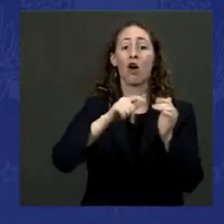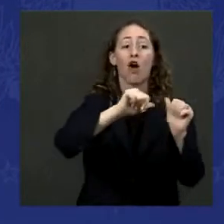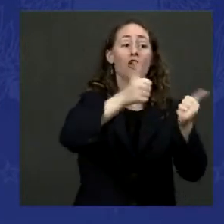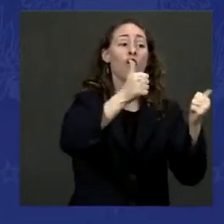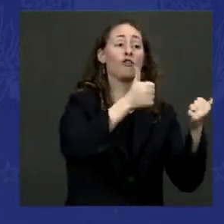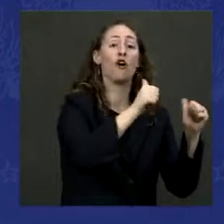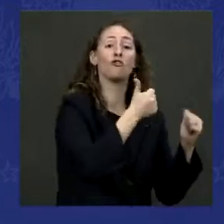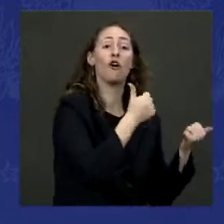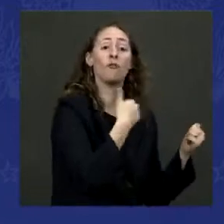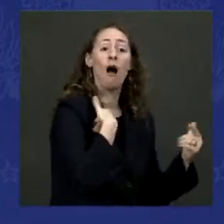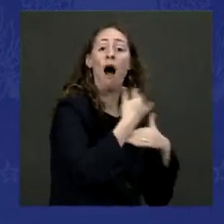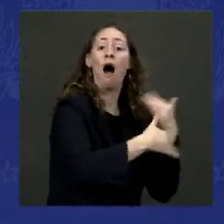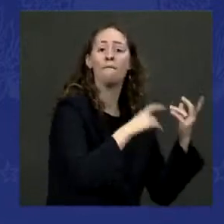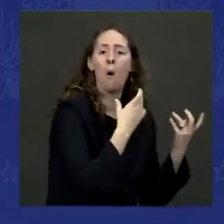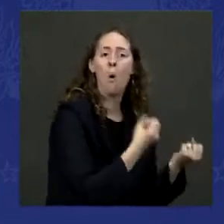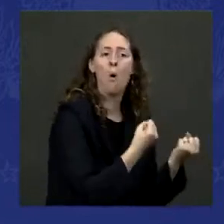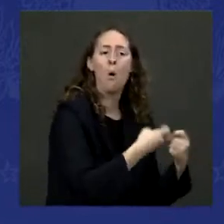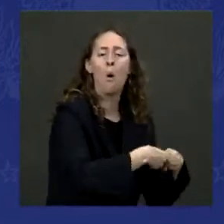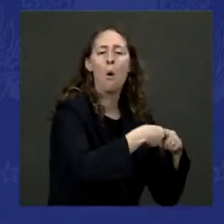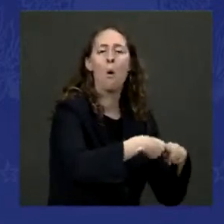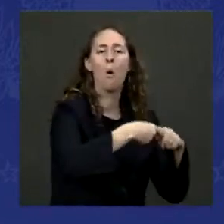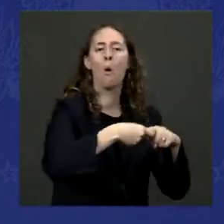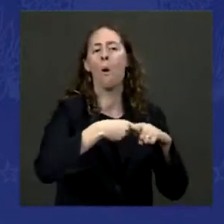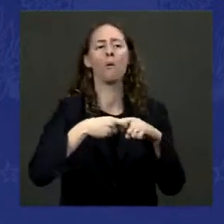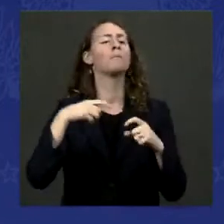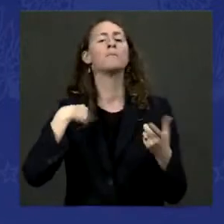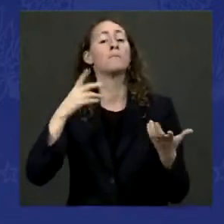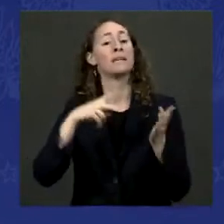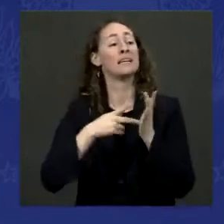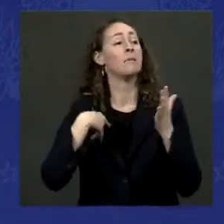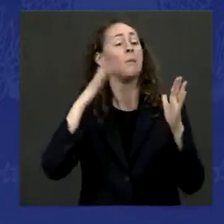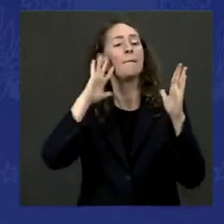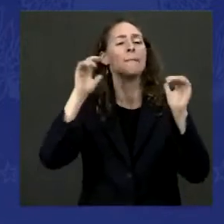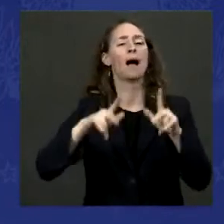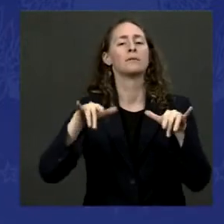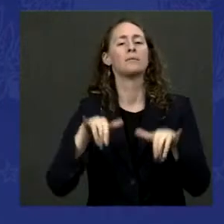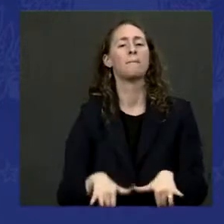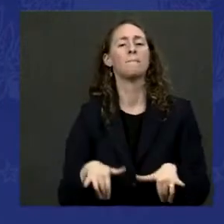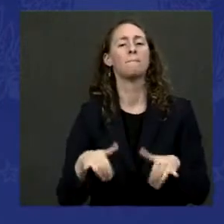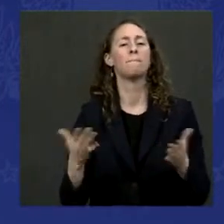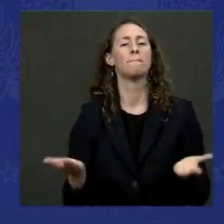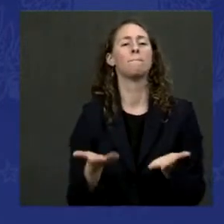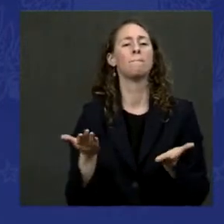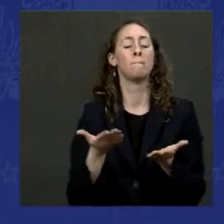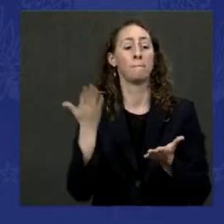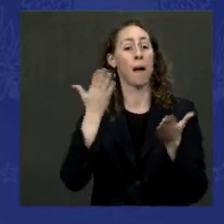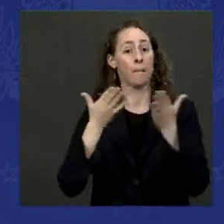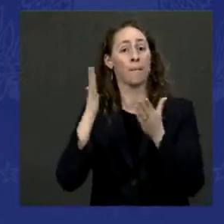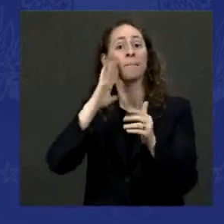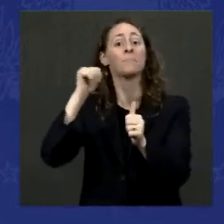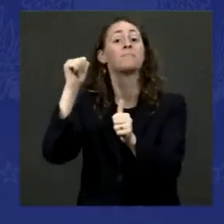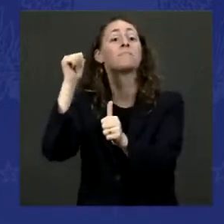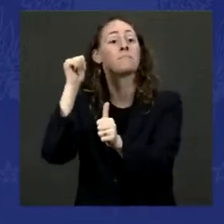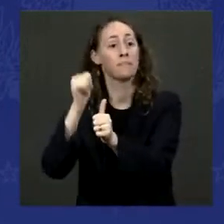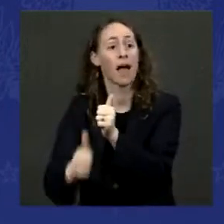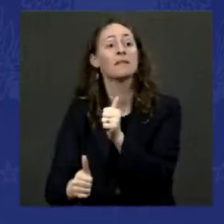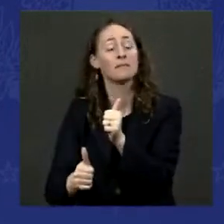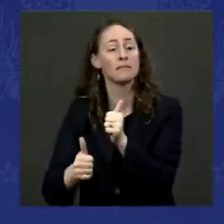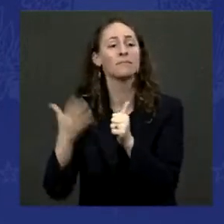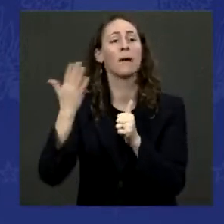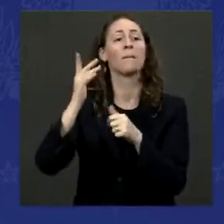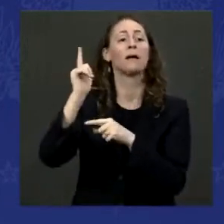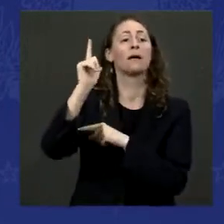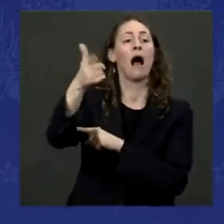find yourself in a situation where at the end of the day, we may have passed something that in fact then has to be undone again by either Democrats